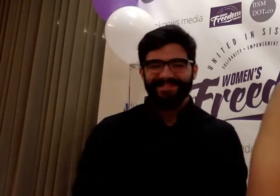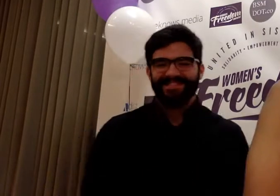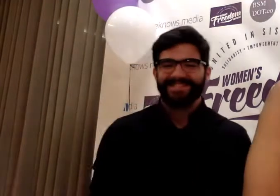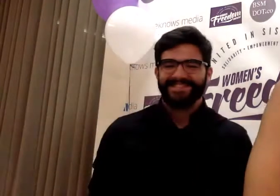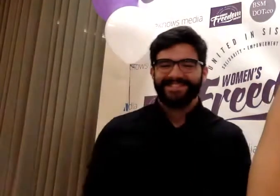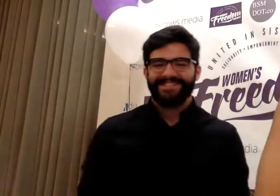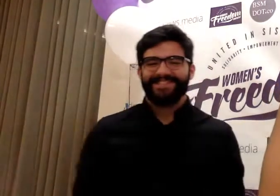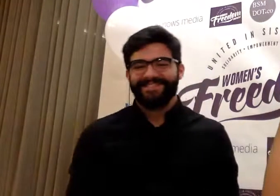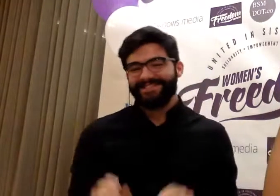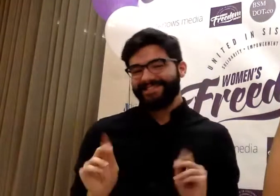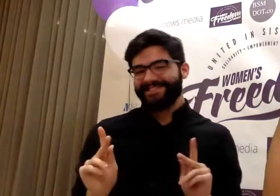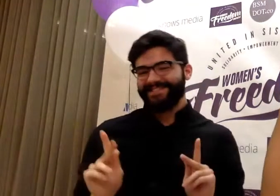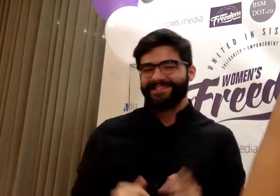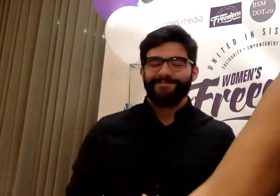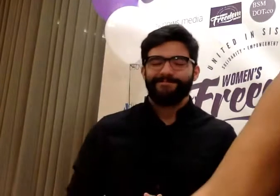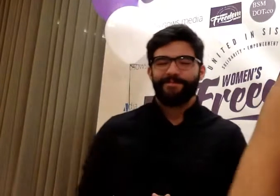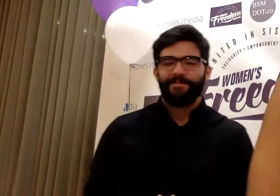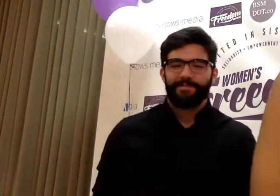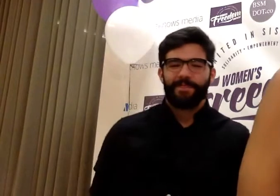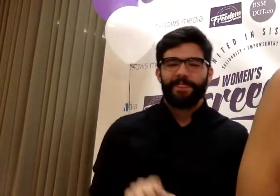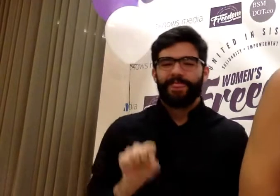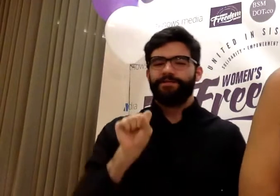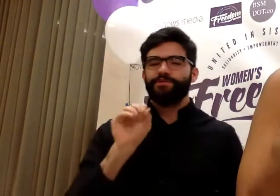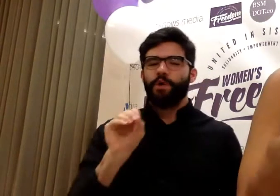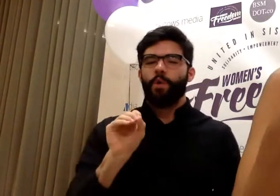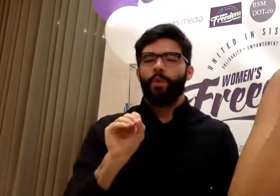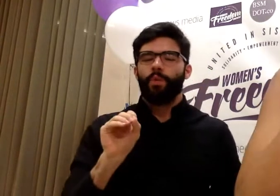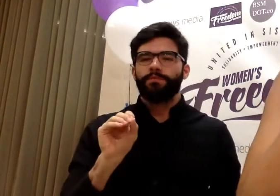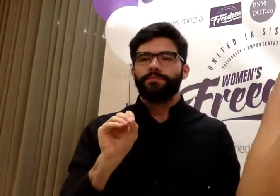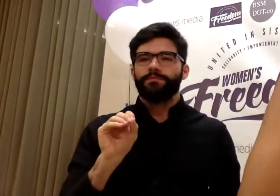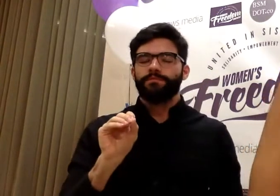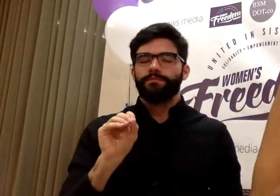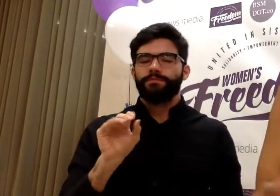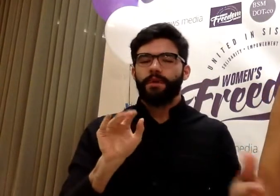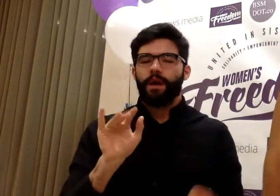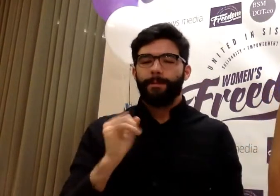Okay. So, if you were watching